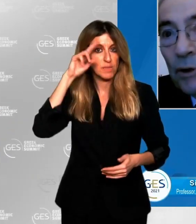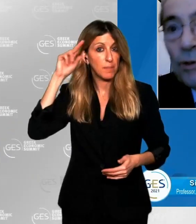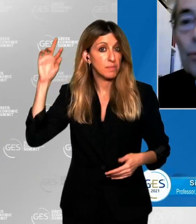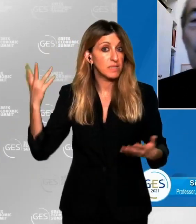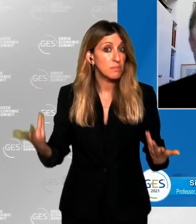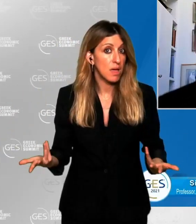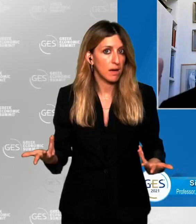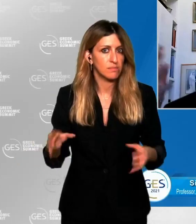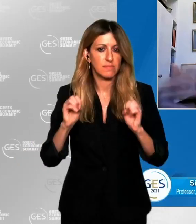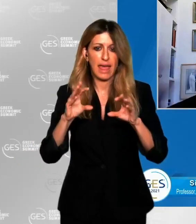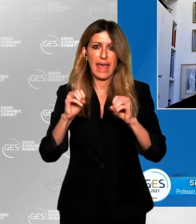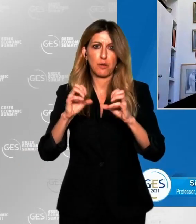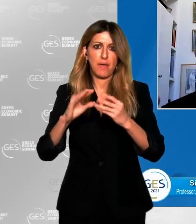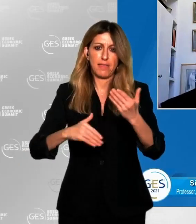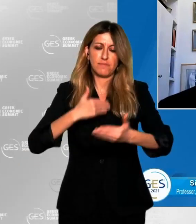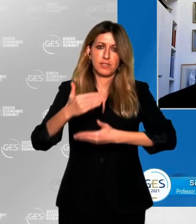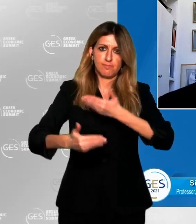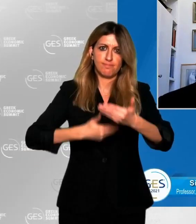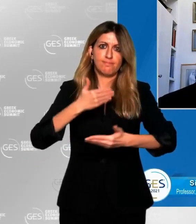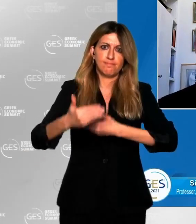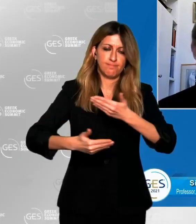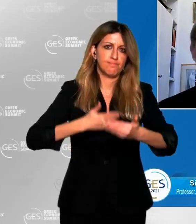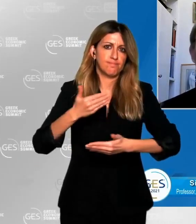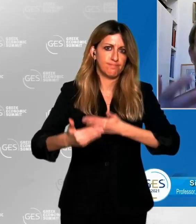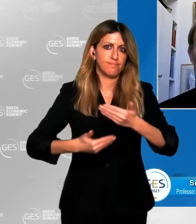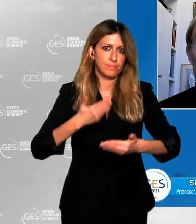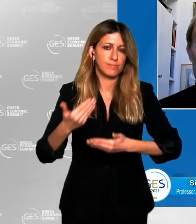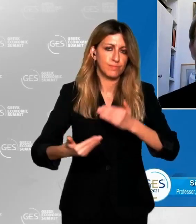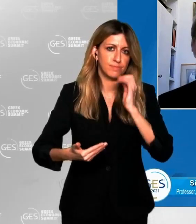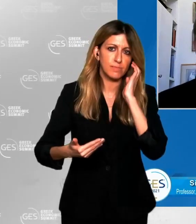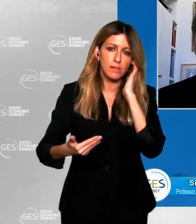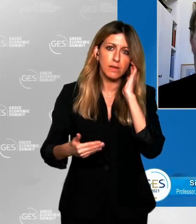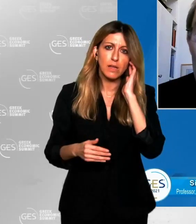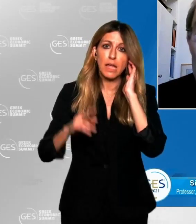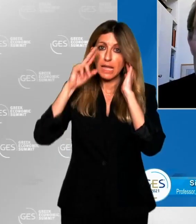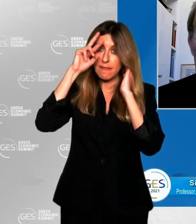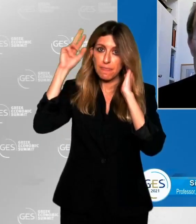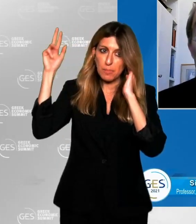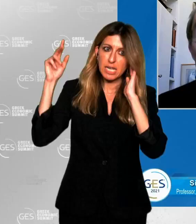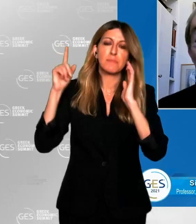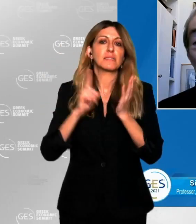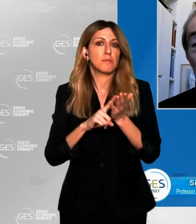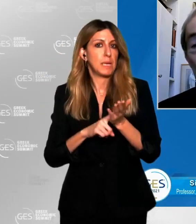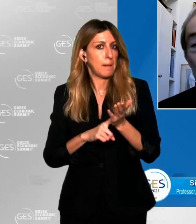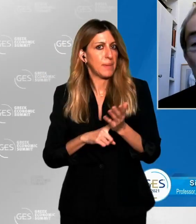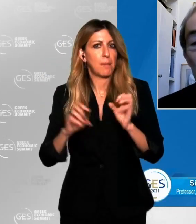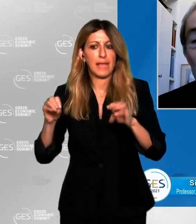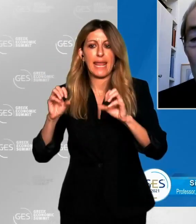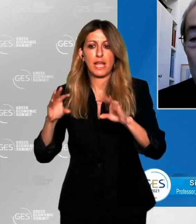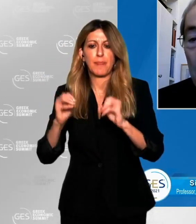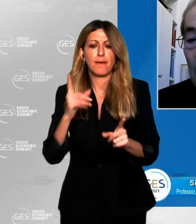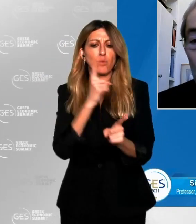people who are going to be the innovative people will come out of universities. The universities need to adapt their curricula to